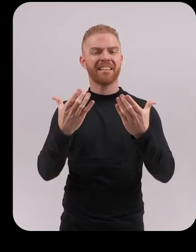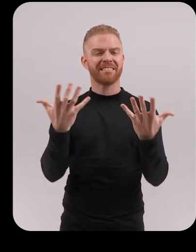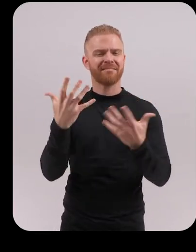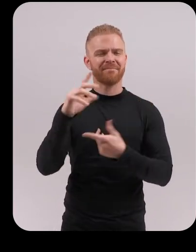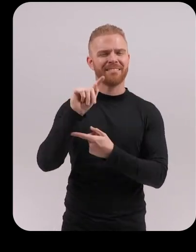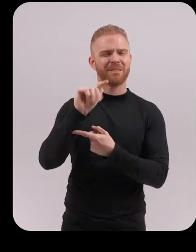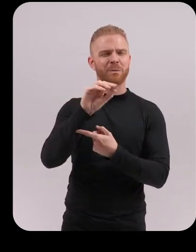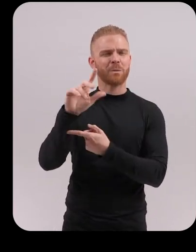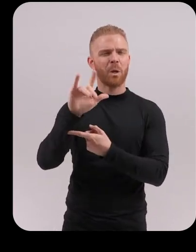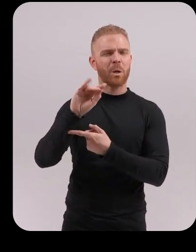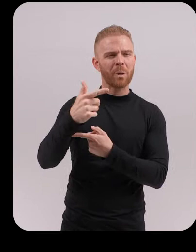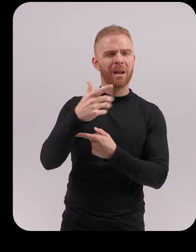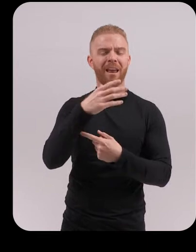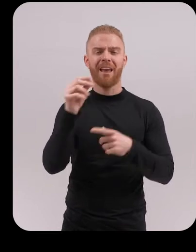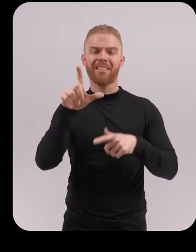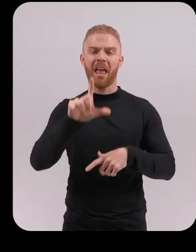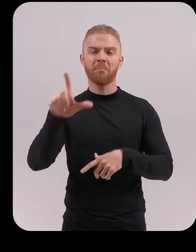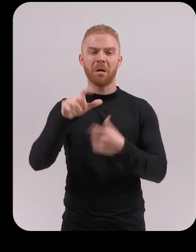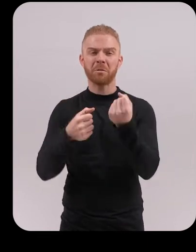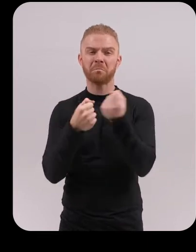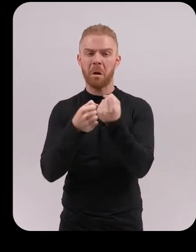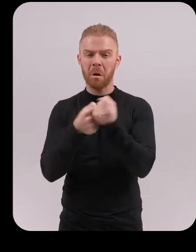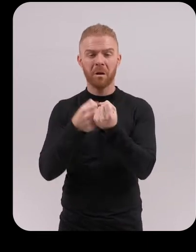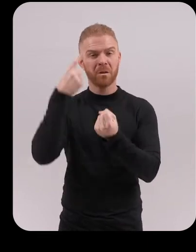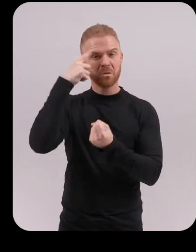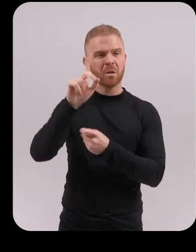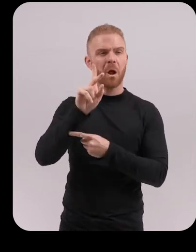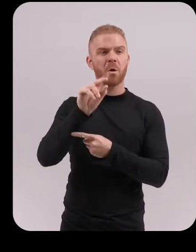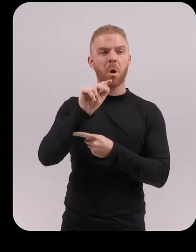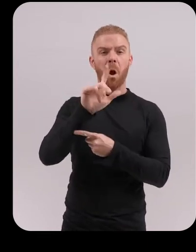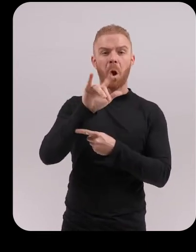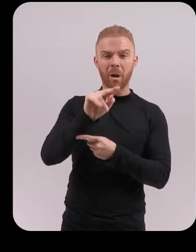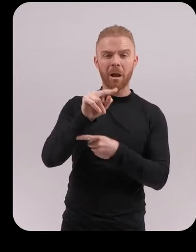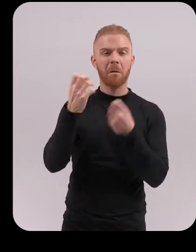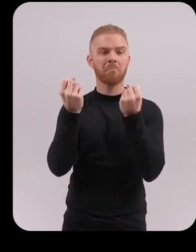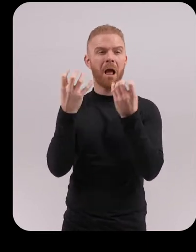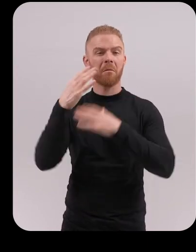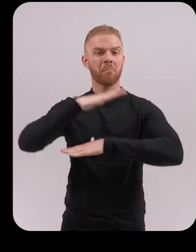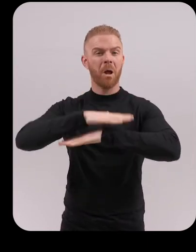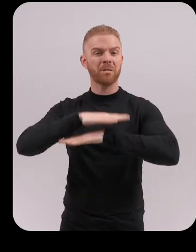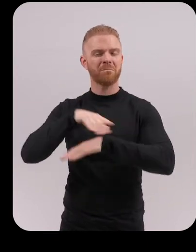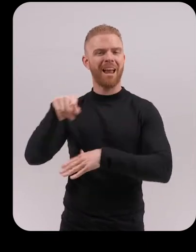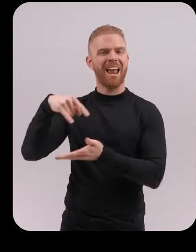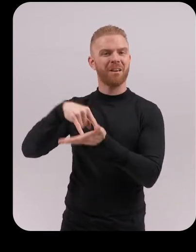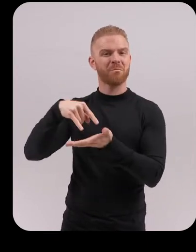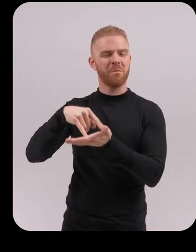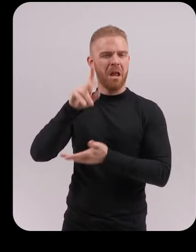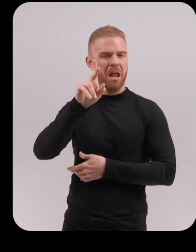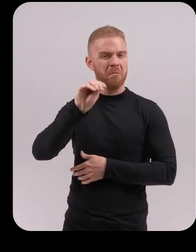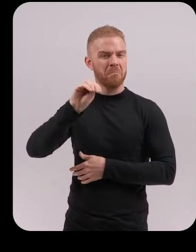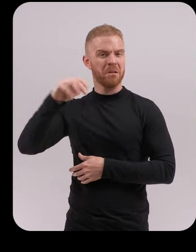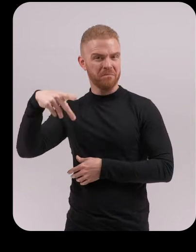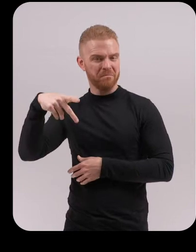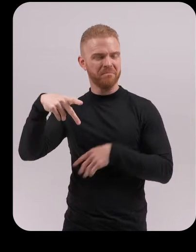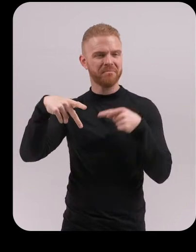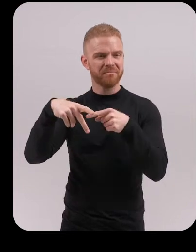tooling and library support for Kotlin multi-platform on Android.